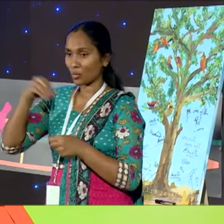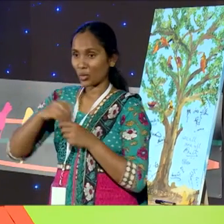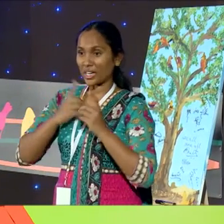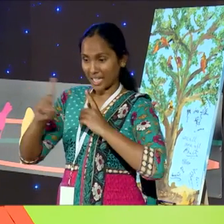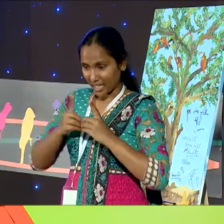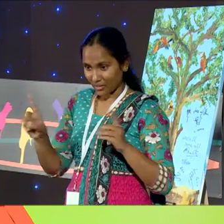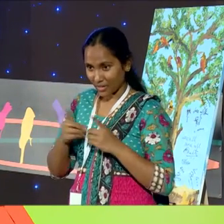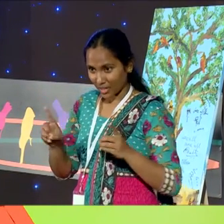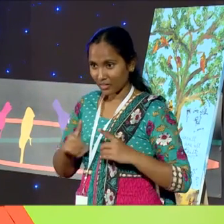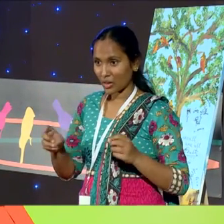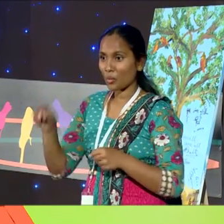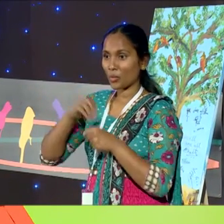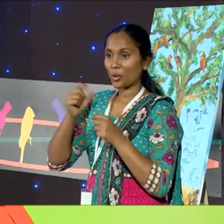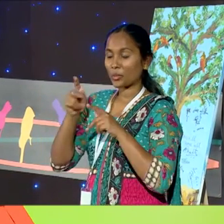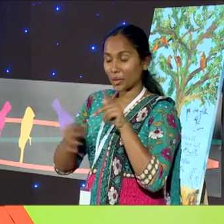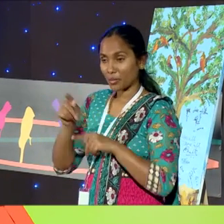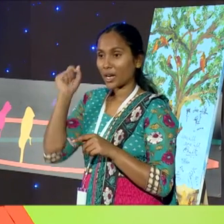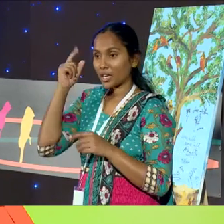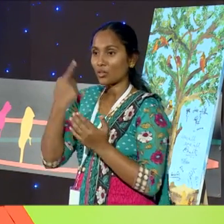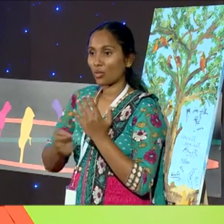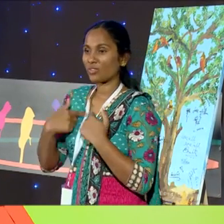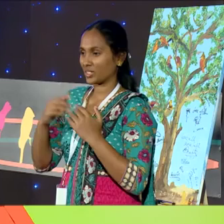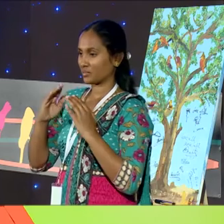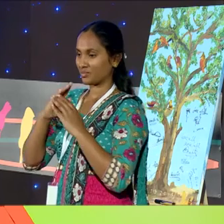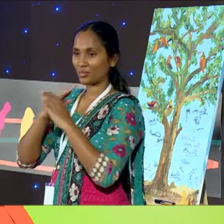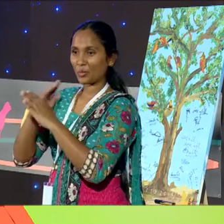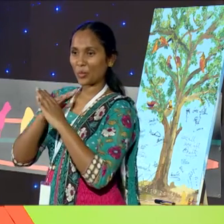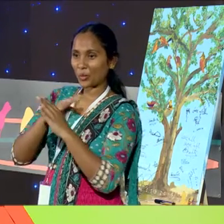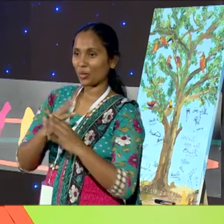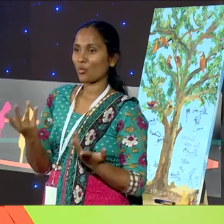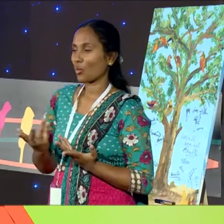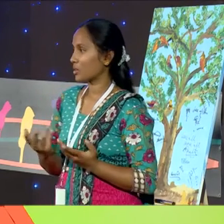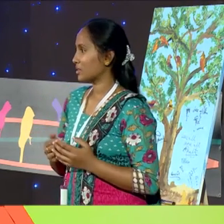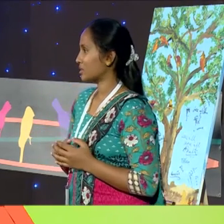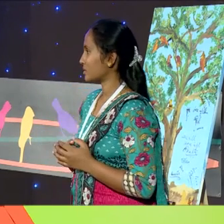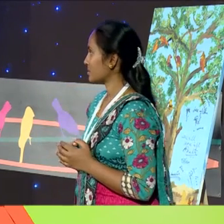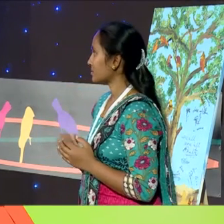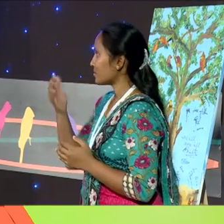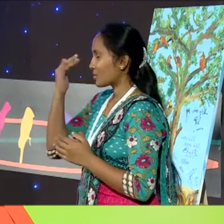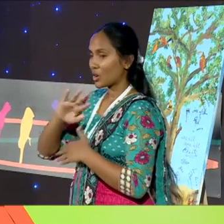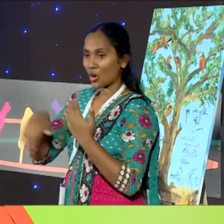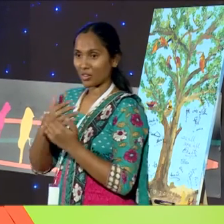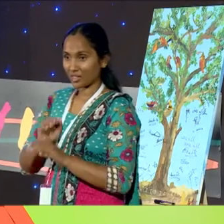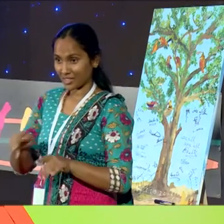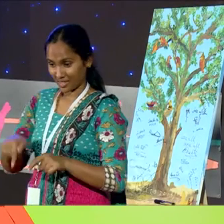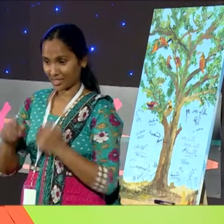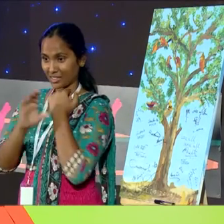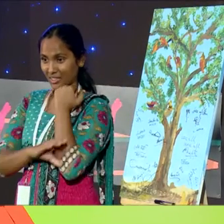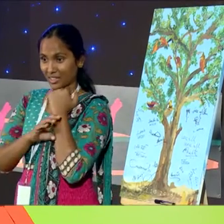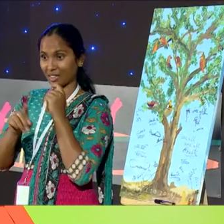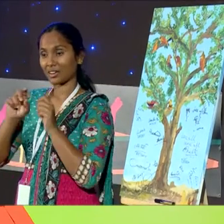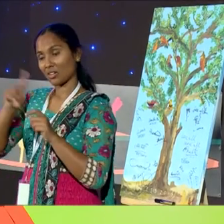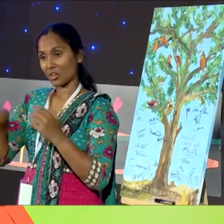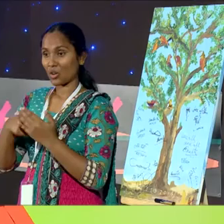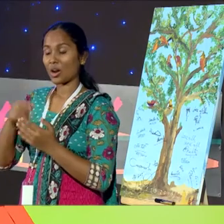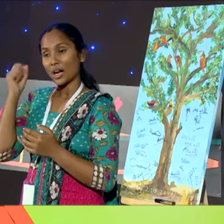have, the more people understand what they're protecting about the ocean. Because all the kids today in this country, I think, understand